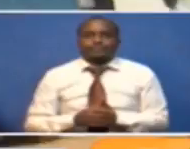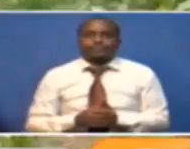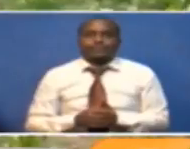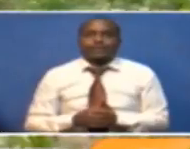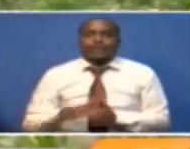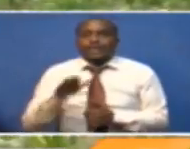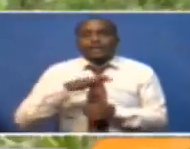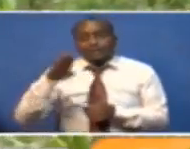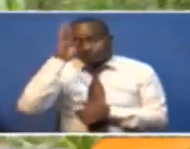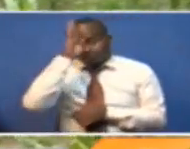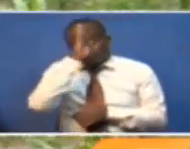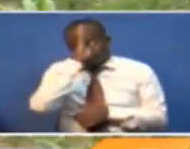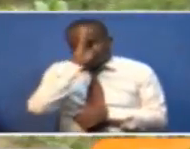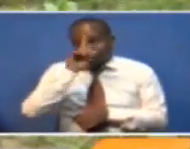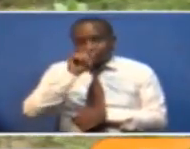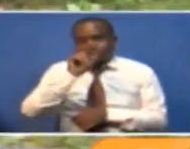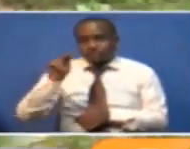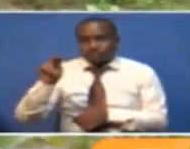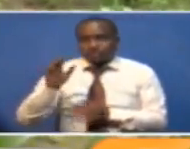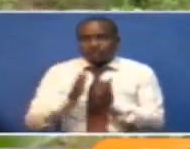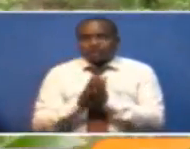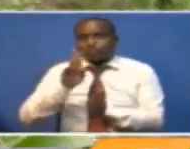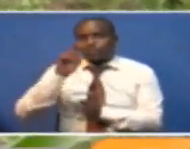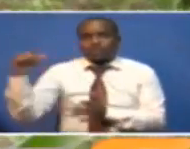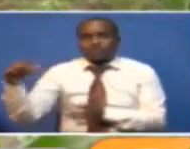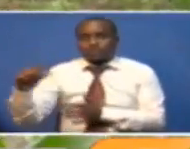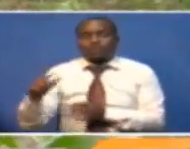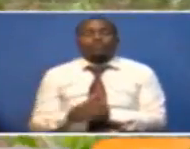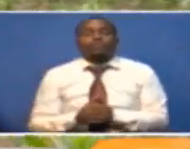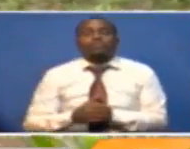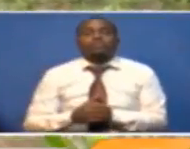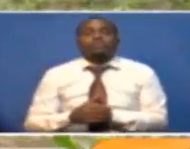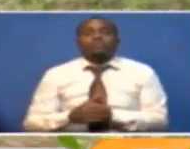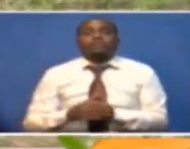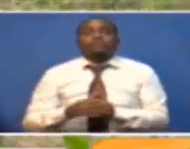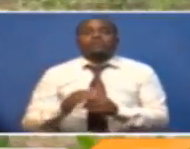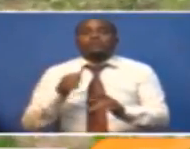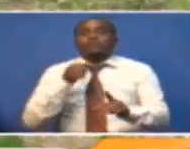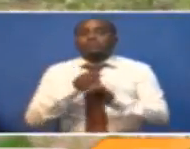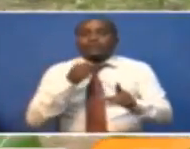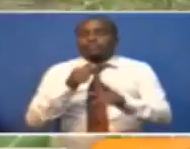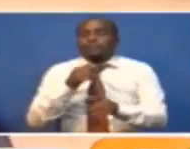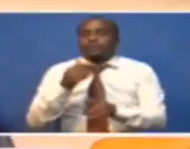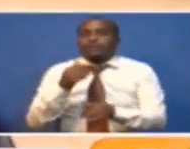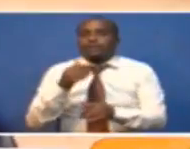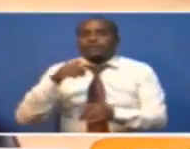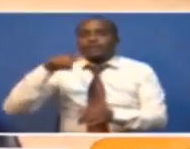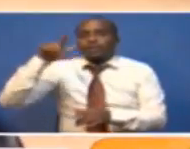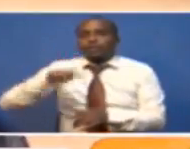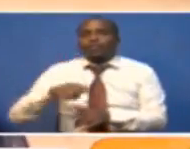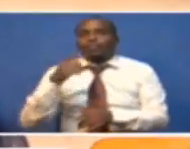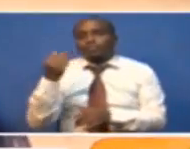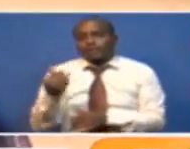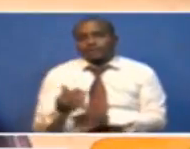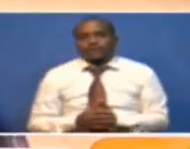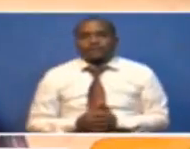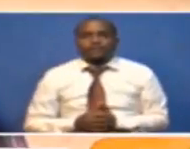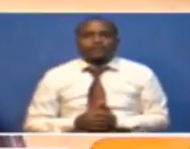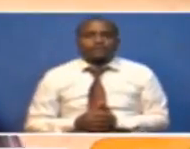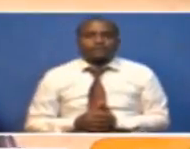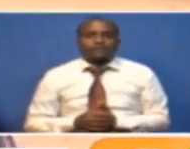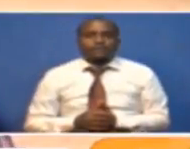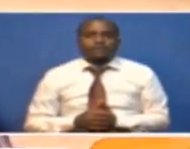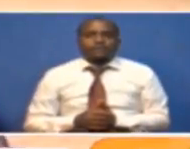as Bungoma, Trans Nzoia and Uasin Gishu had hit by the wave of low prices. Watufungulia cereals board